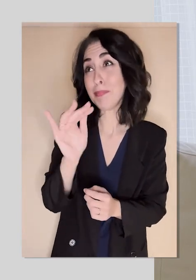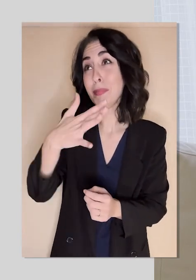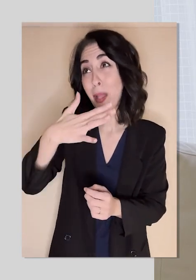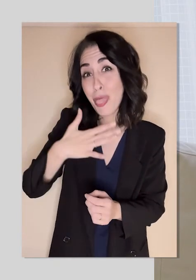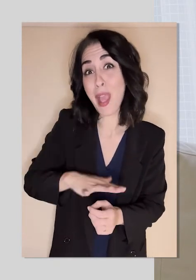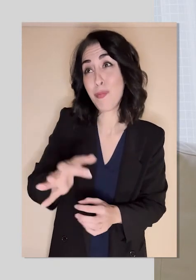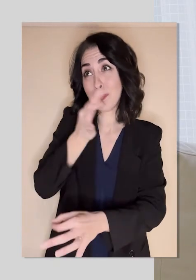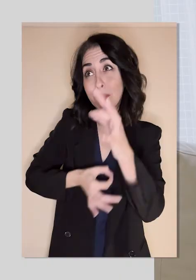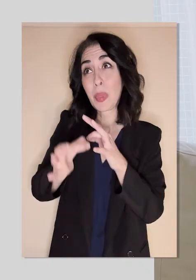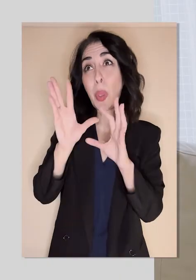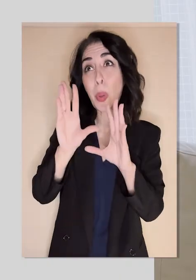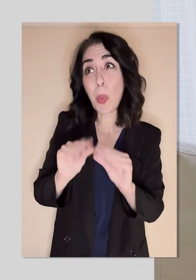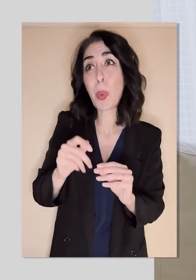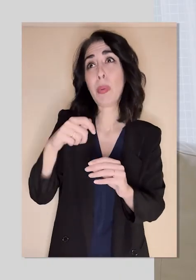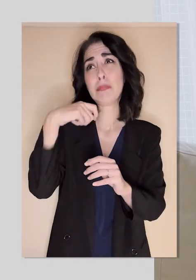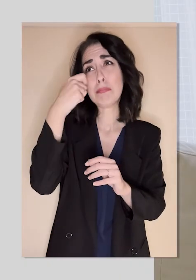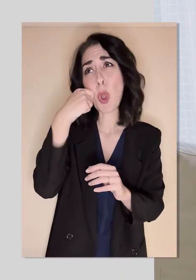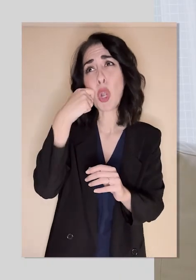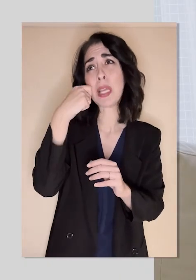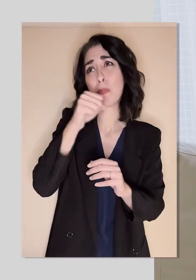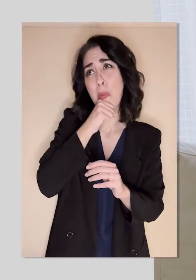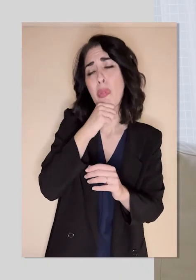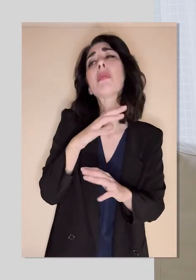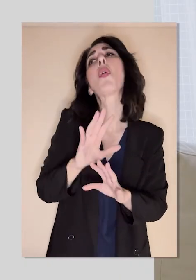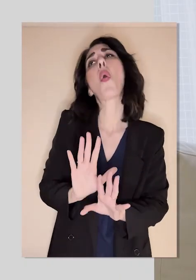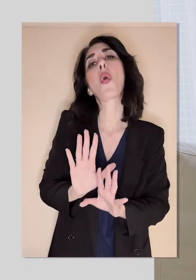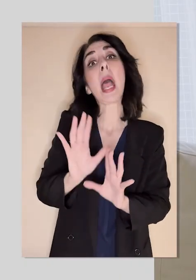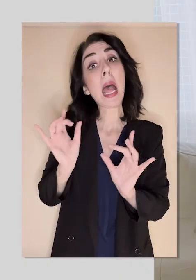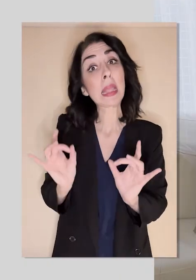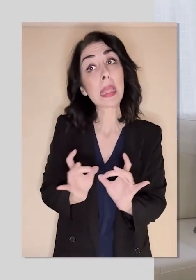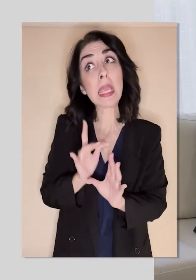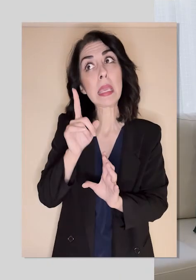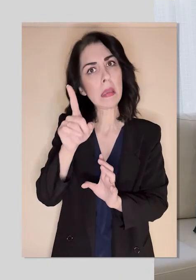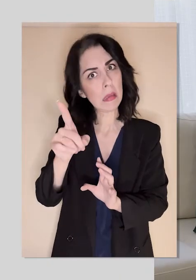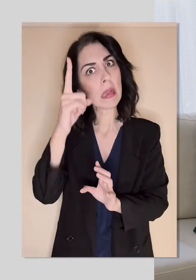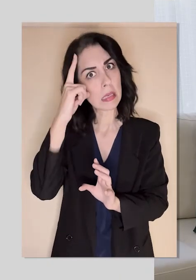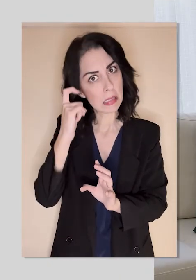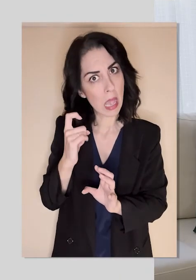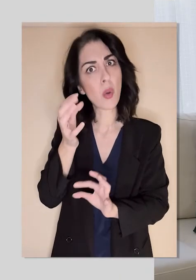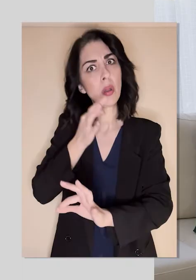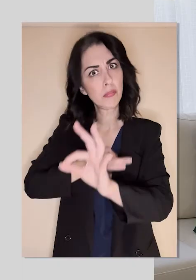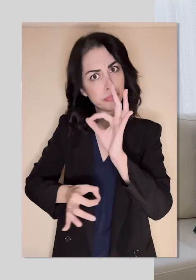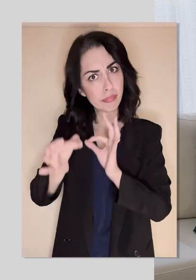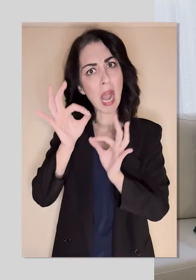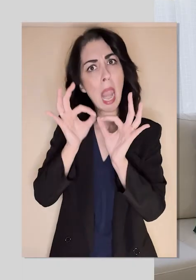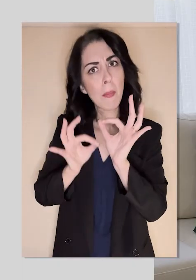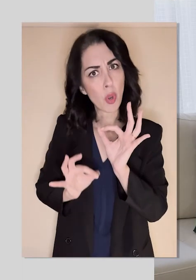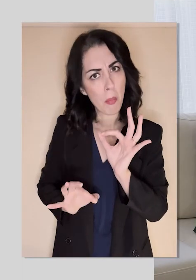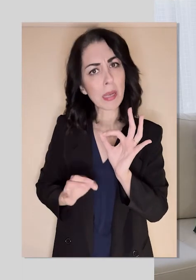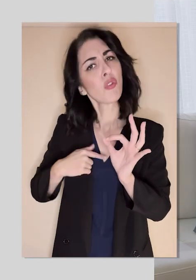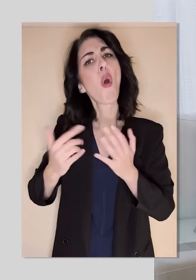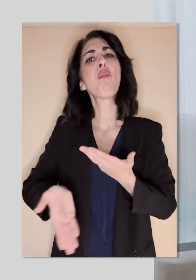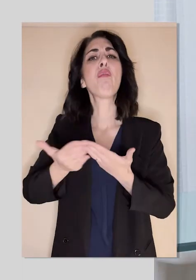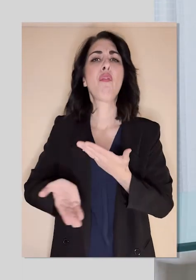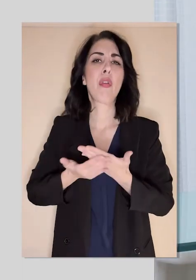migraine to make the diagnosis. We like that as corroboration, but we don't require it. It's not necessary. Right. And the